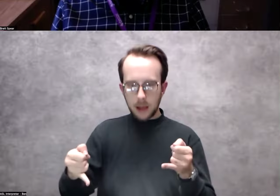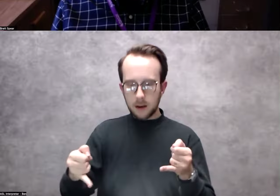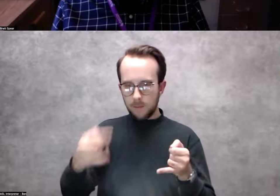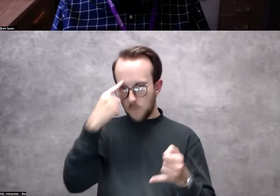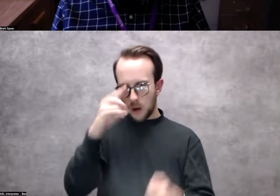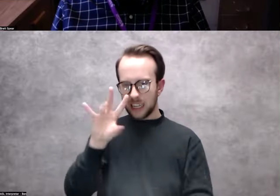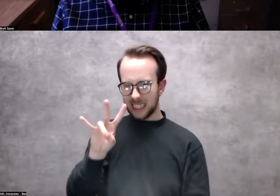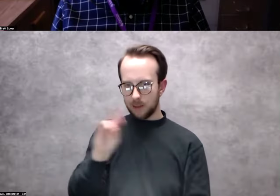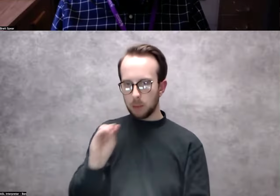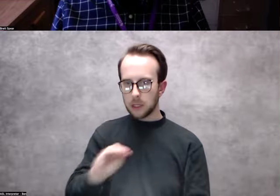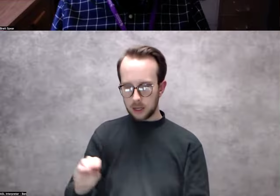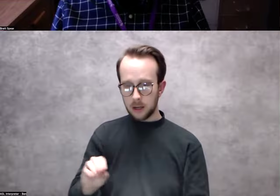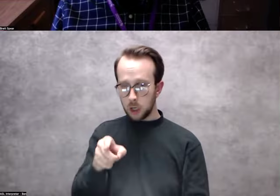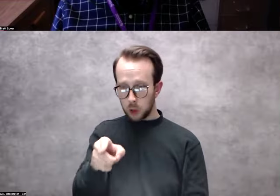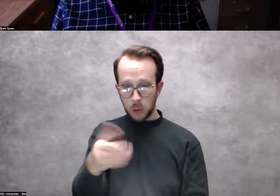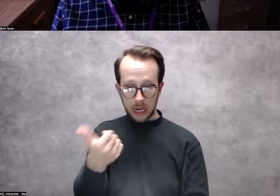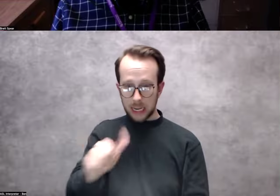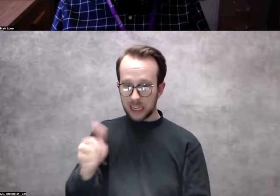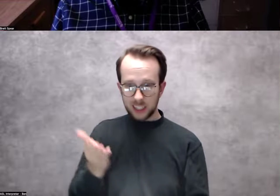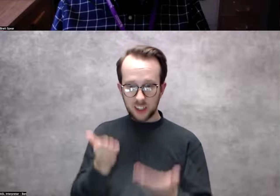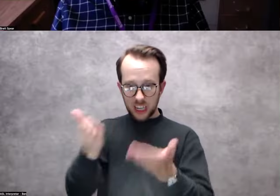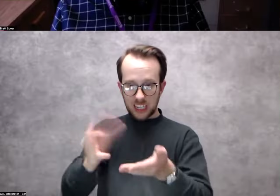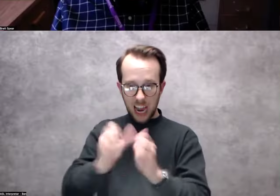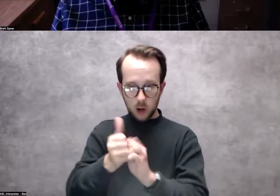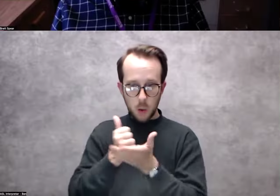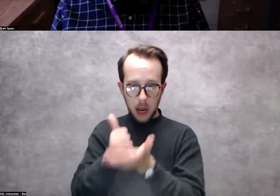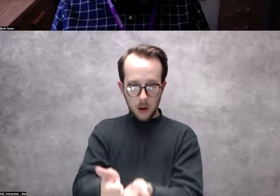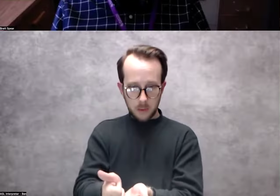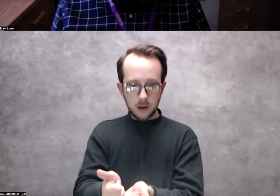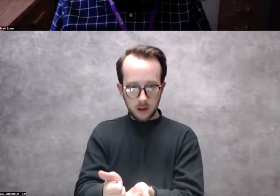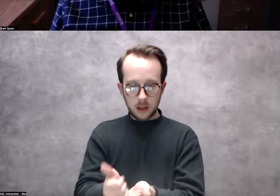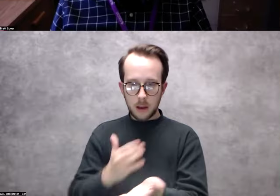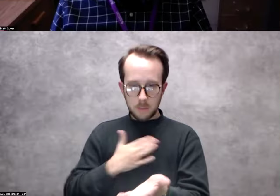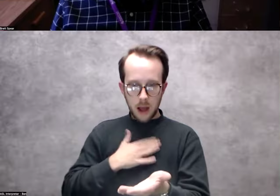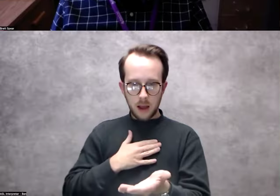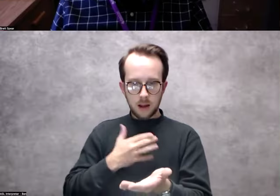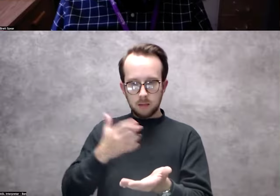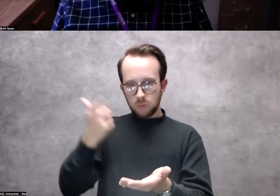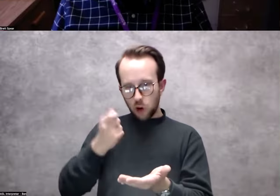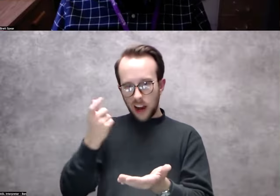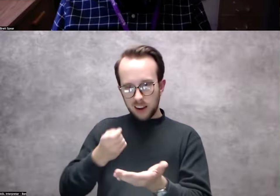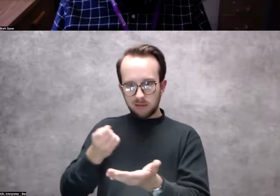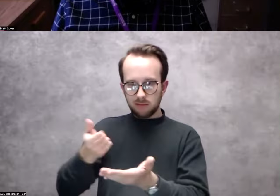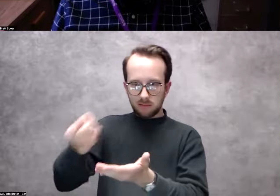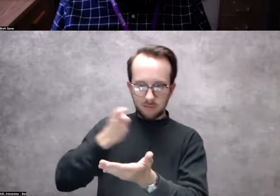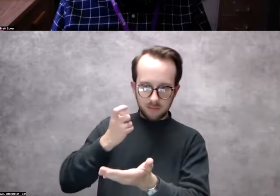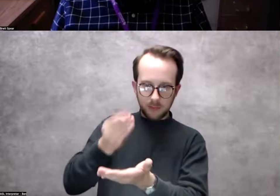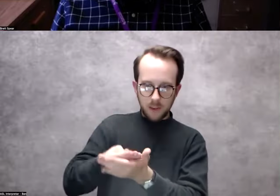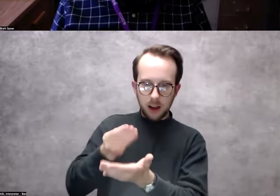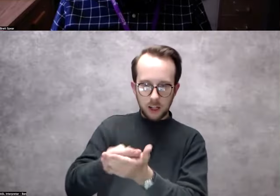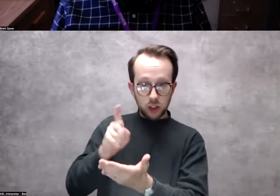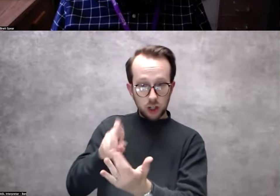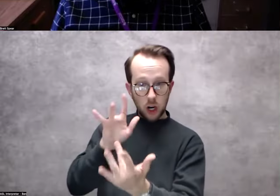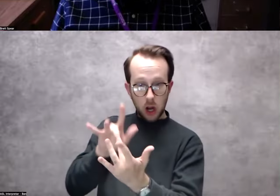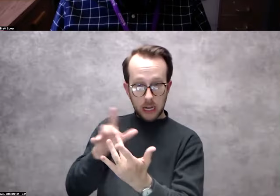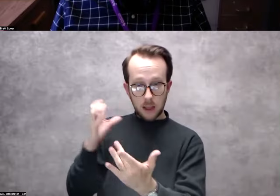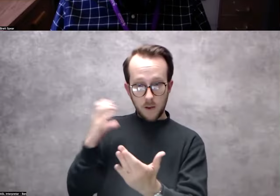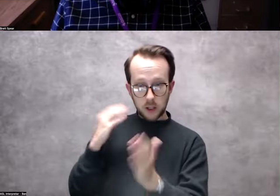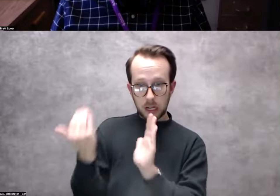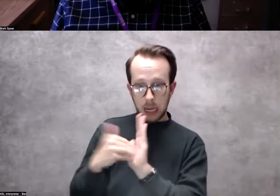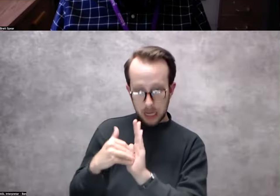Do you have any suggestions on how to help this R21 be funded? Should I contact the program officer again? In the